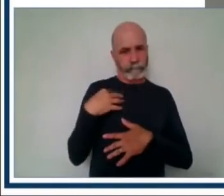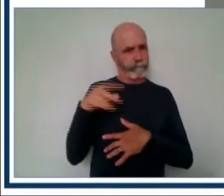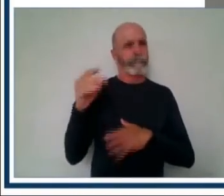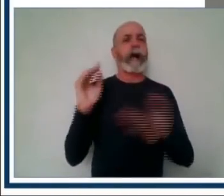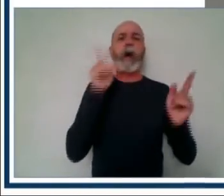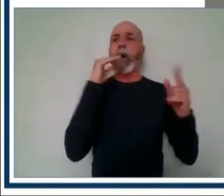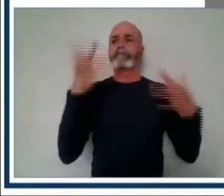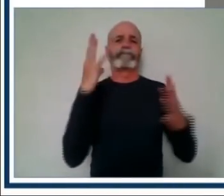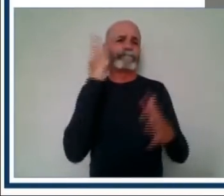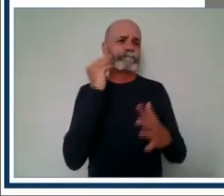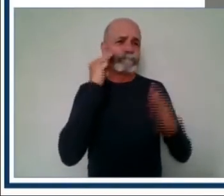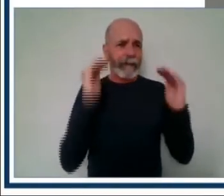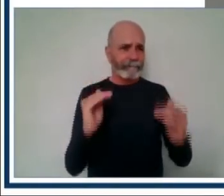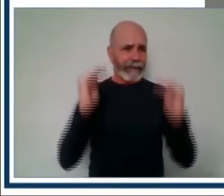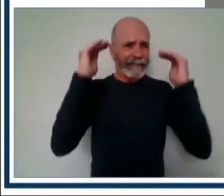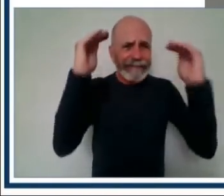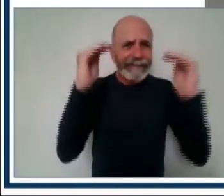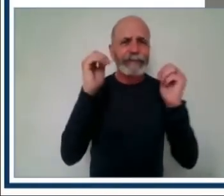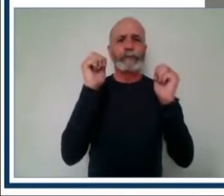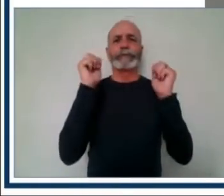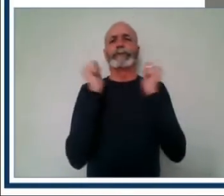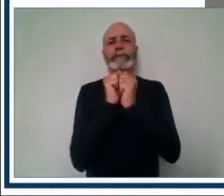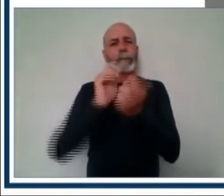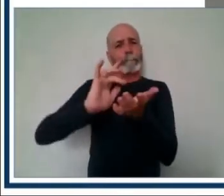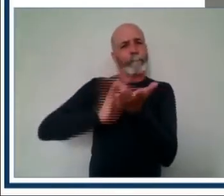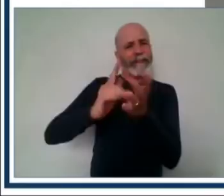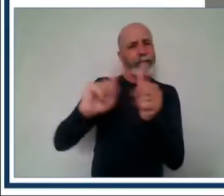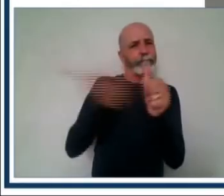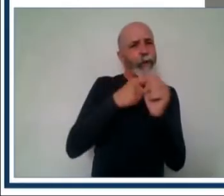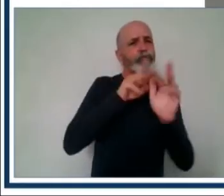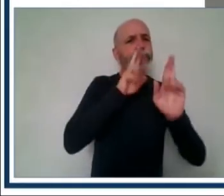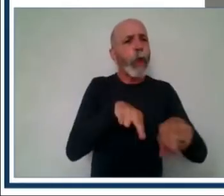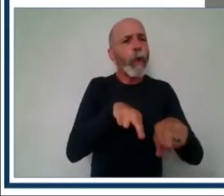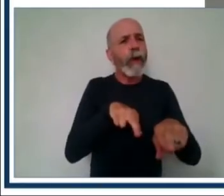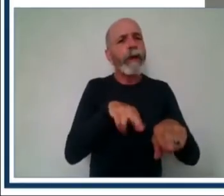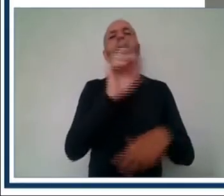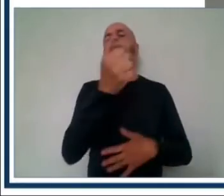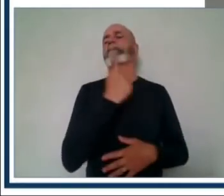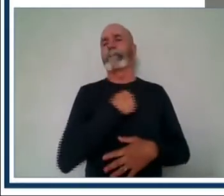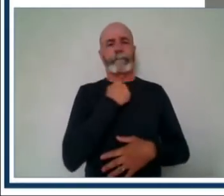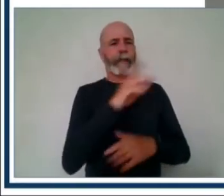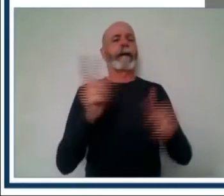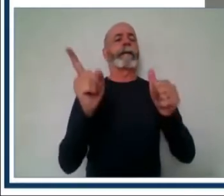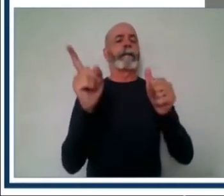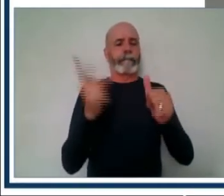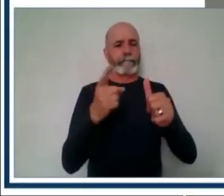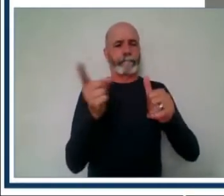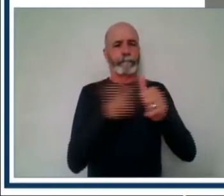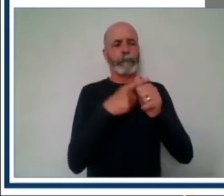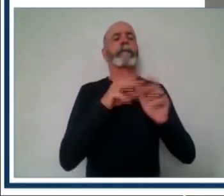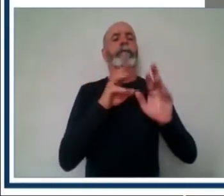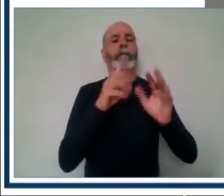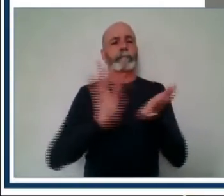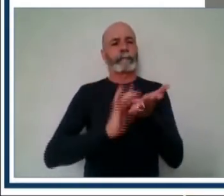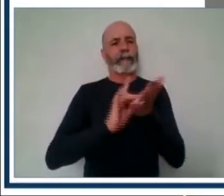responders. And we've had a program to get them all immunized. So we'll have to follow up on that